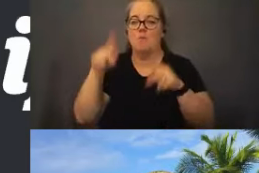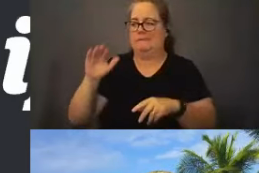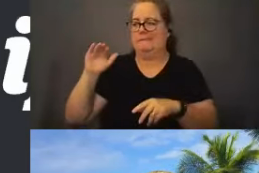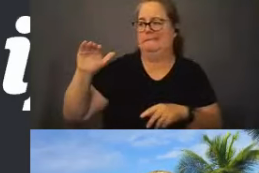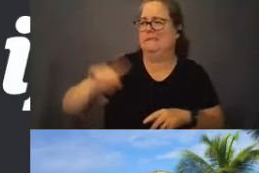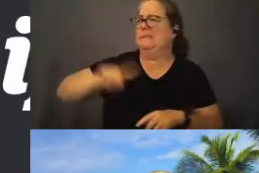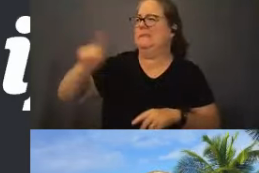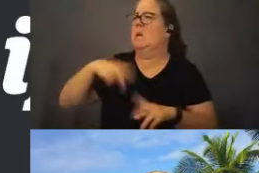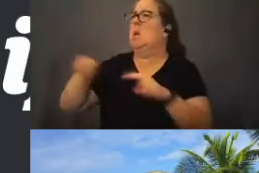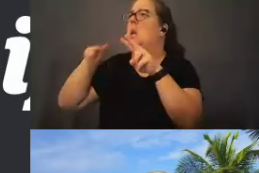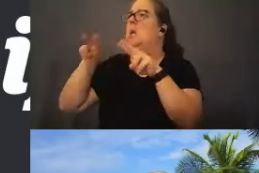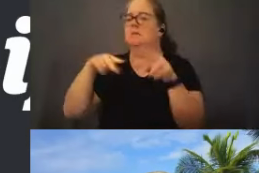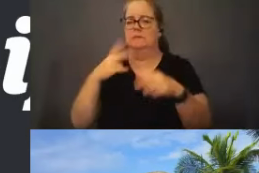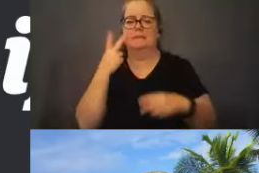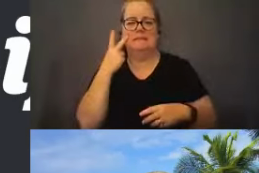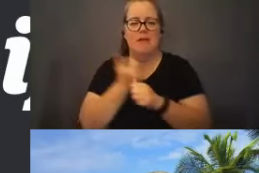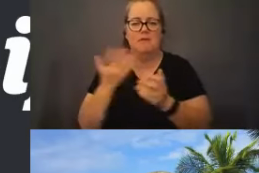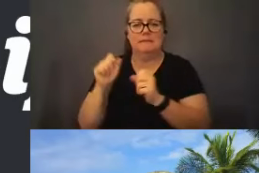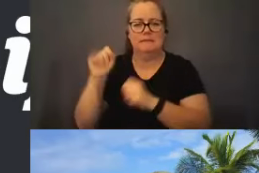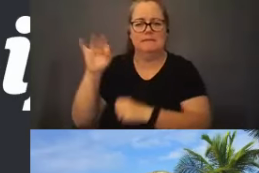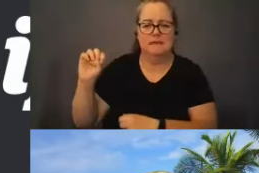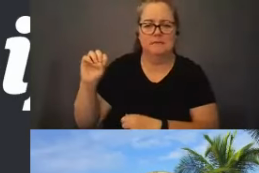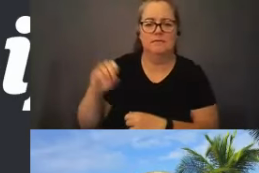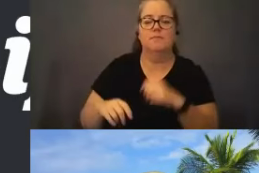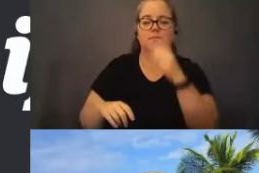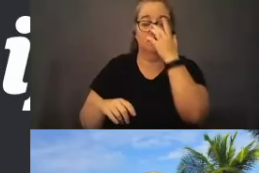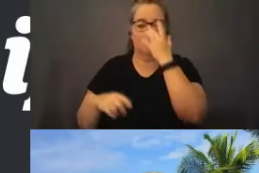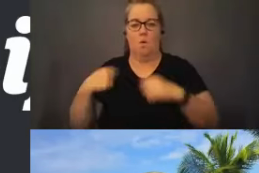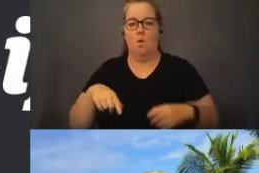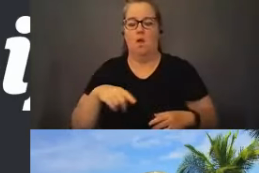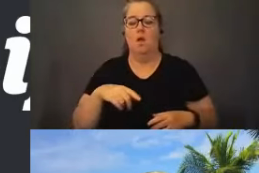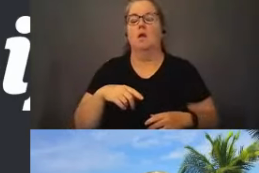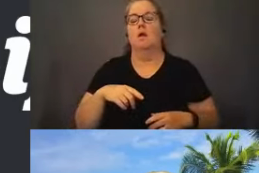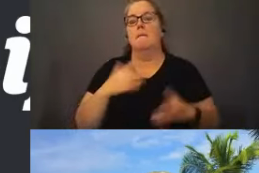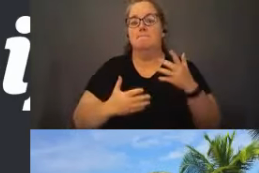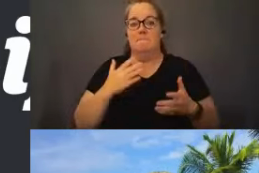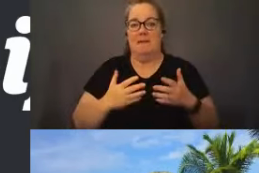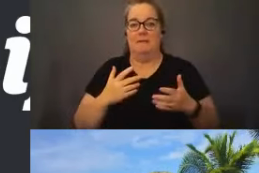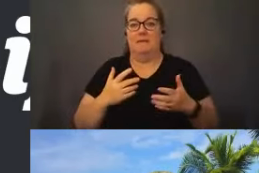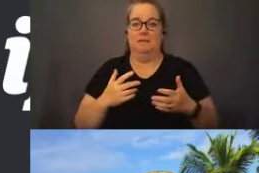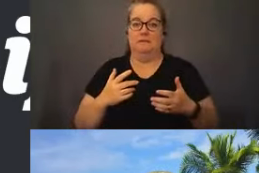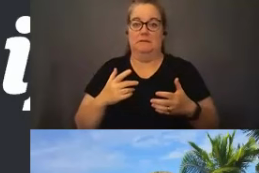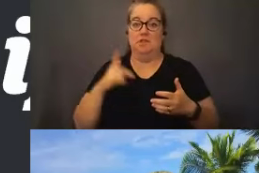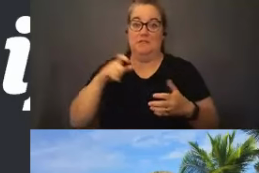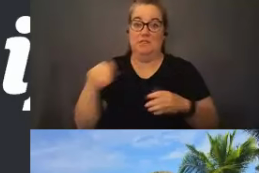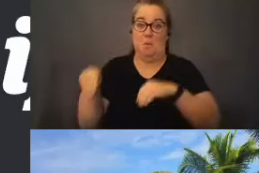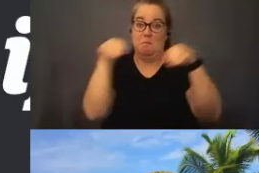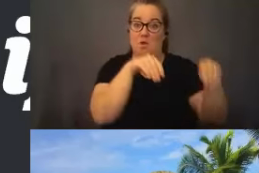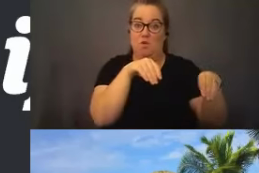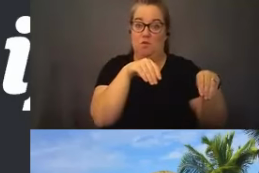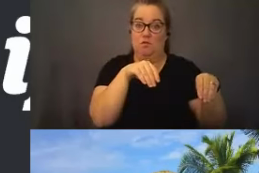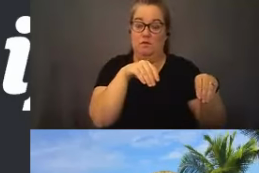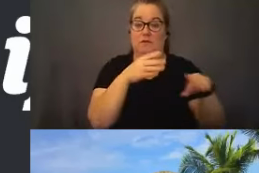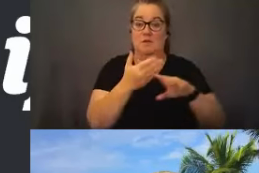and watching. Because then we have to be like, oh, we better move before this pole falls on us.